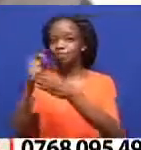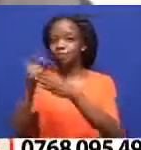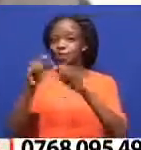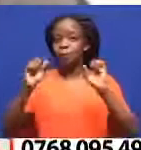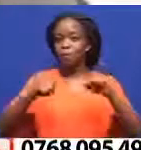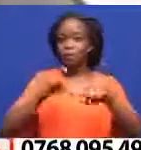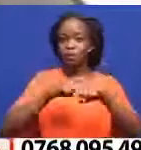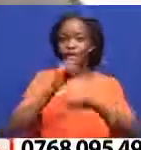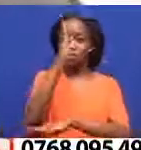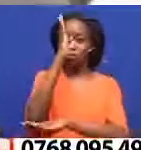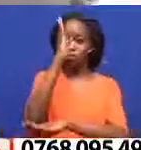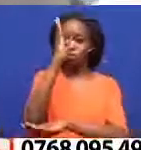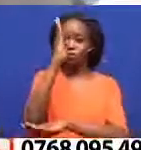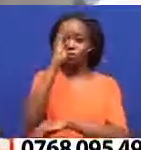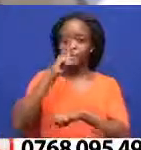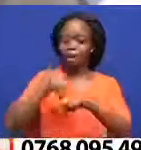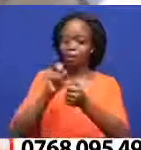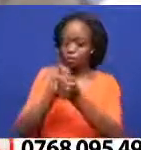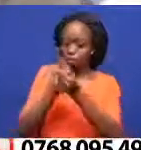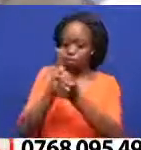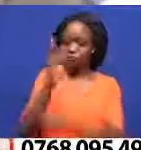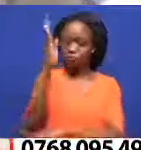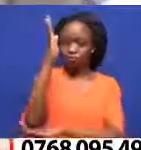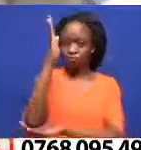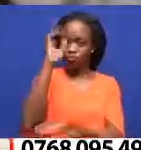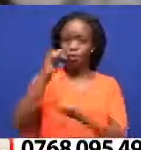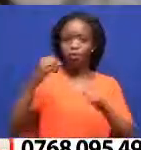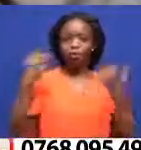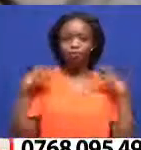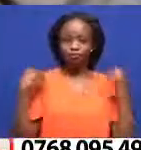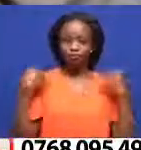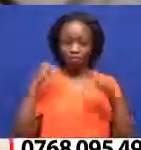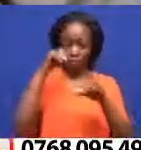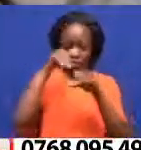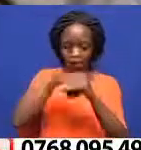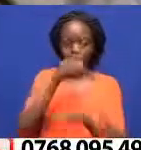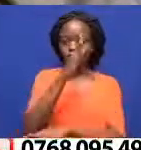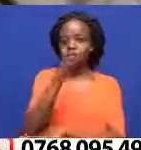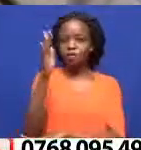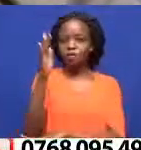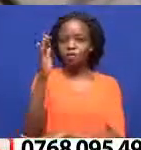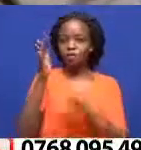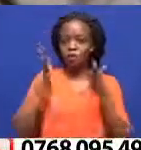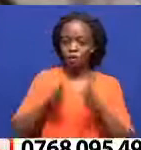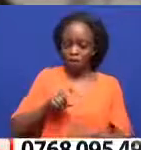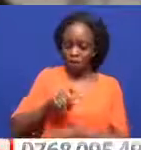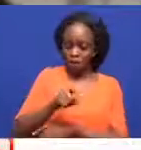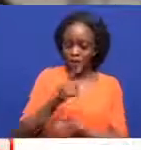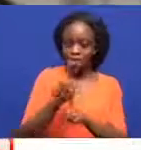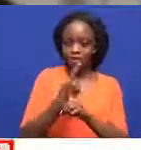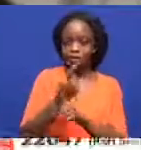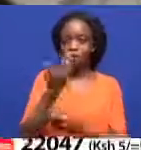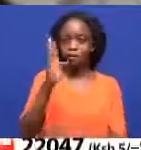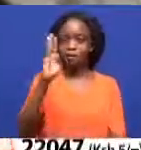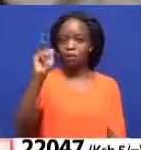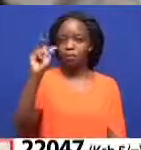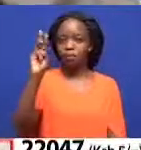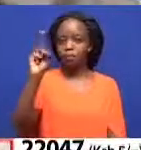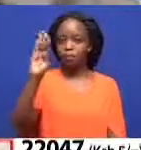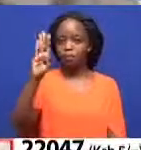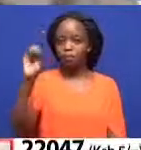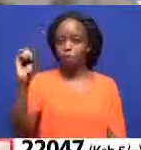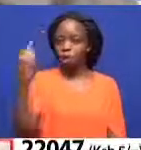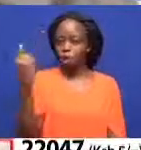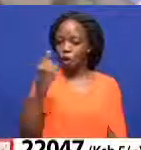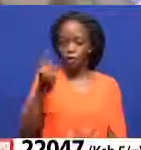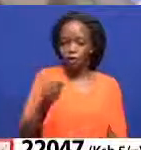at noon, that's at 12 o'clock when the sun is really high. Usually I will be planting a bamboo and indigenous trees, only indigenous